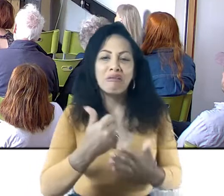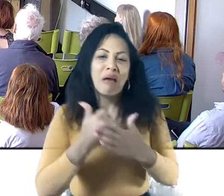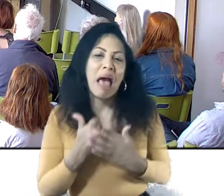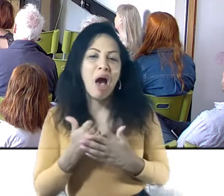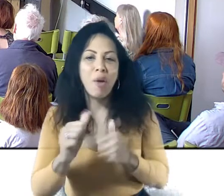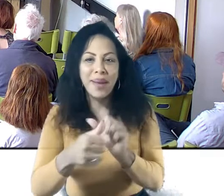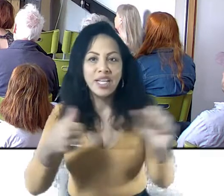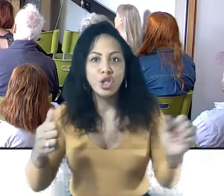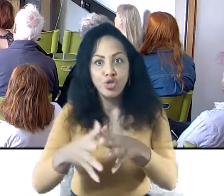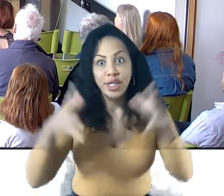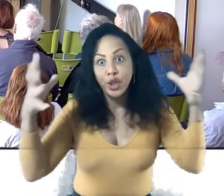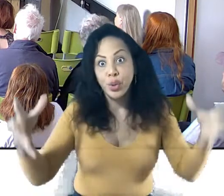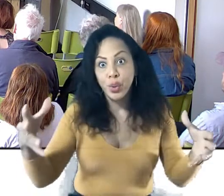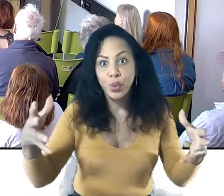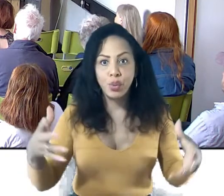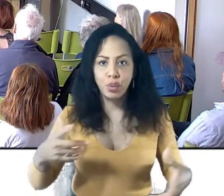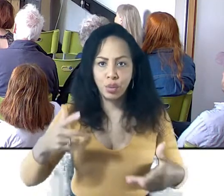expected to